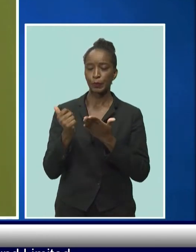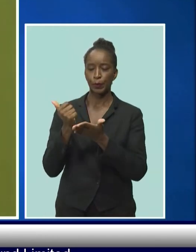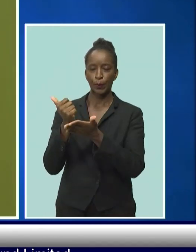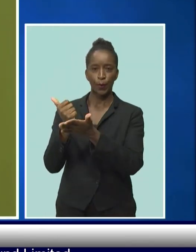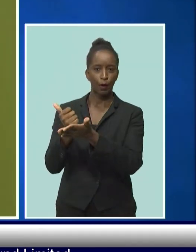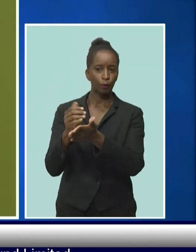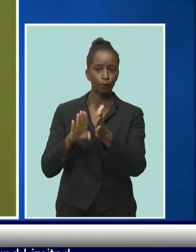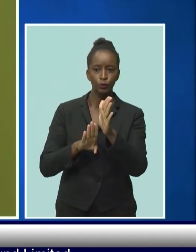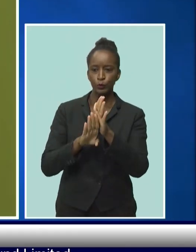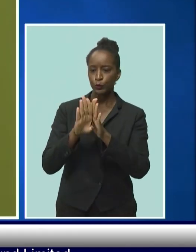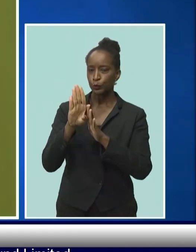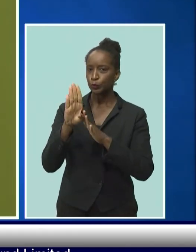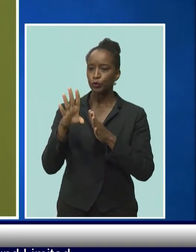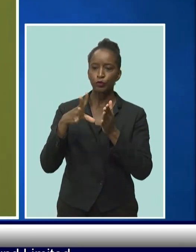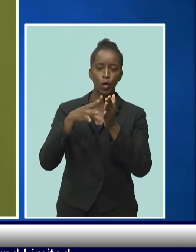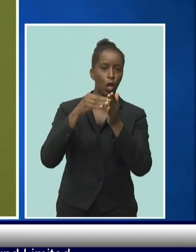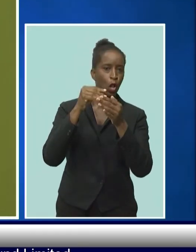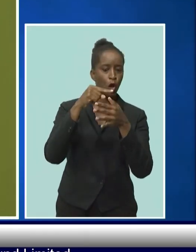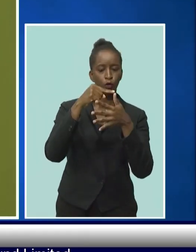include